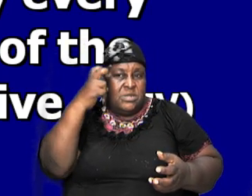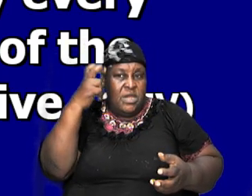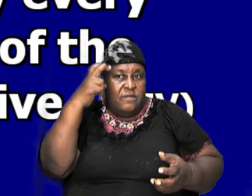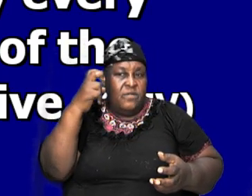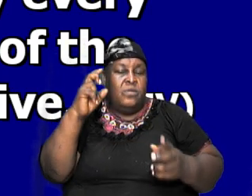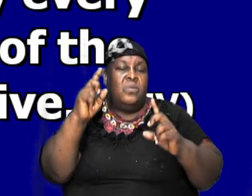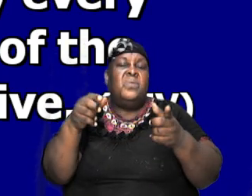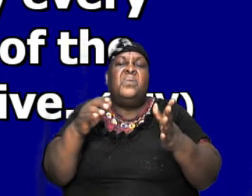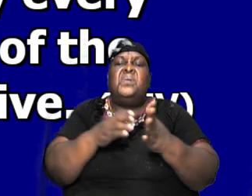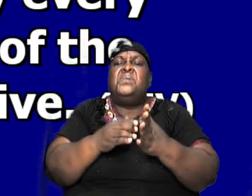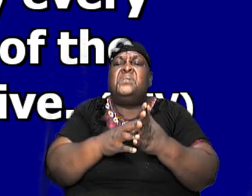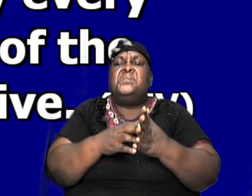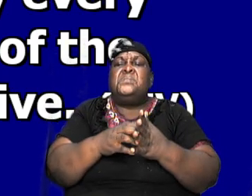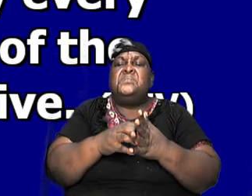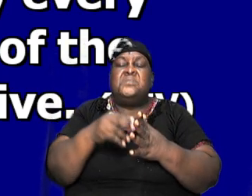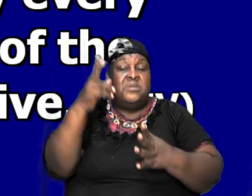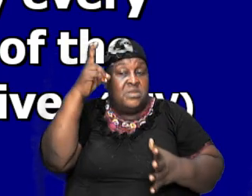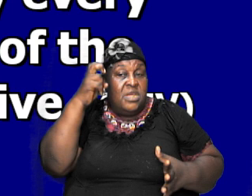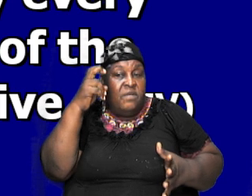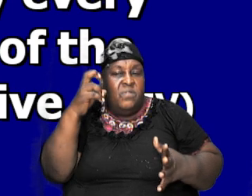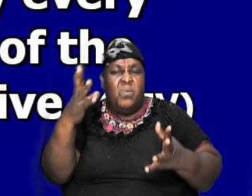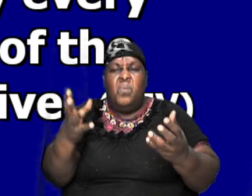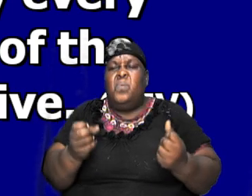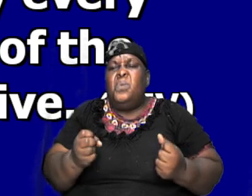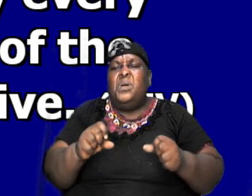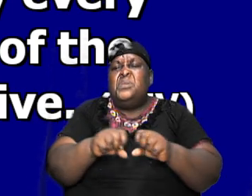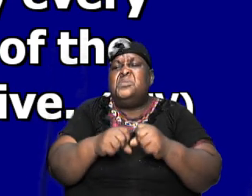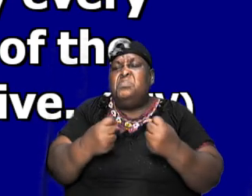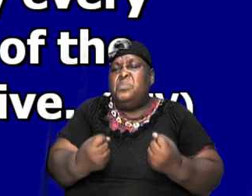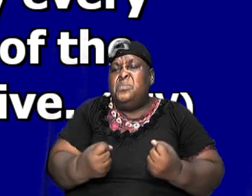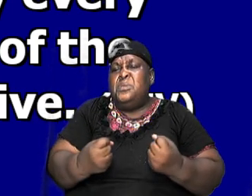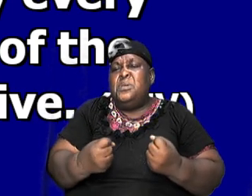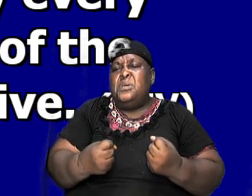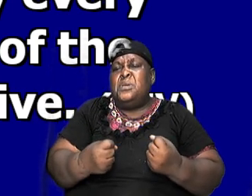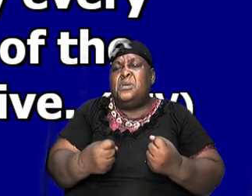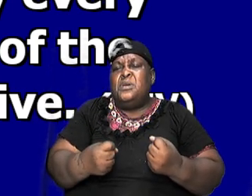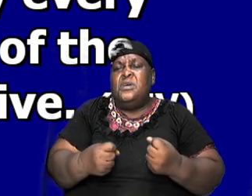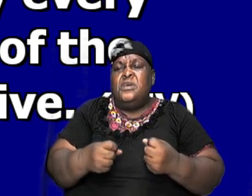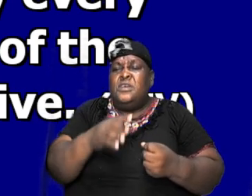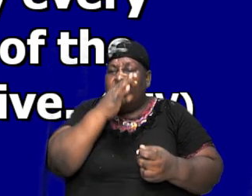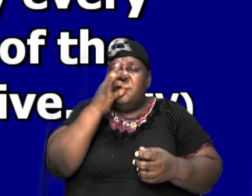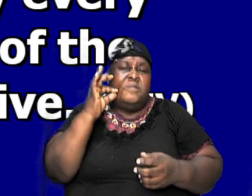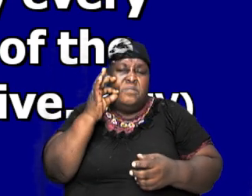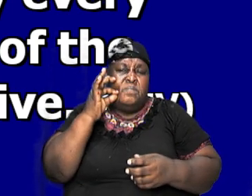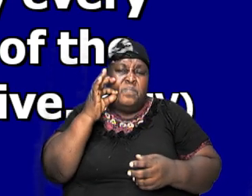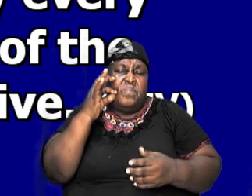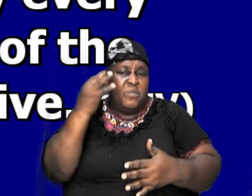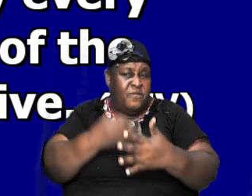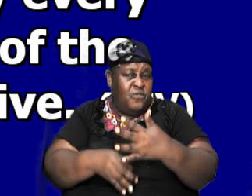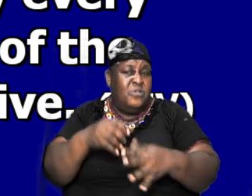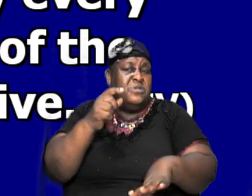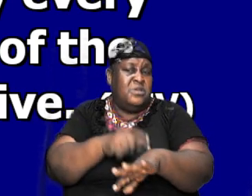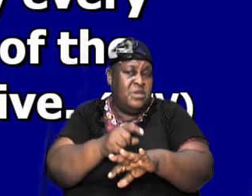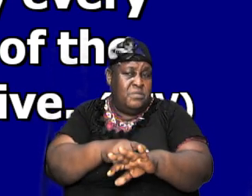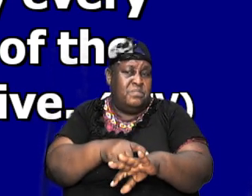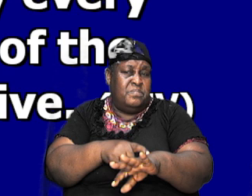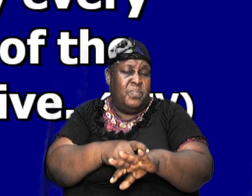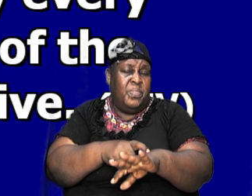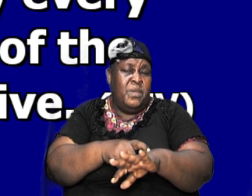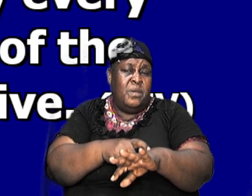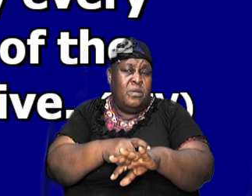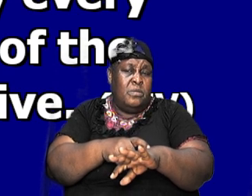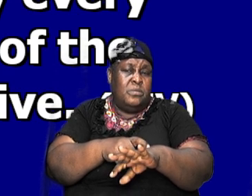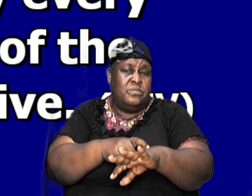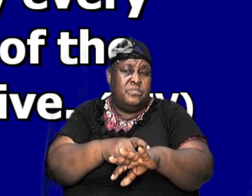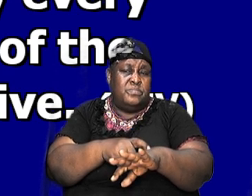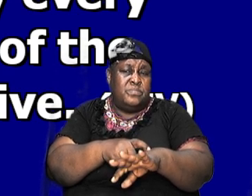can garner from this is that the devil wanted him to break his fast before the time. You know,